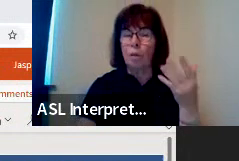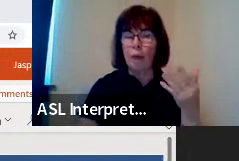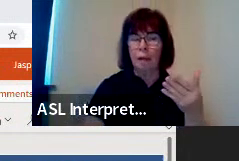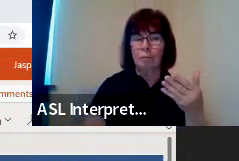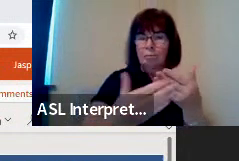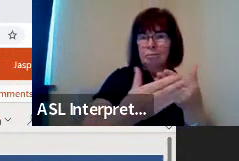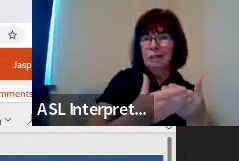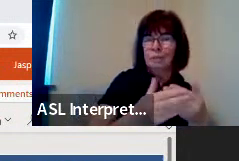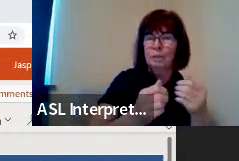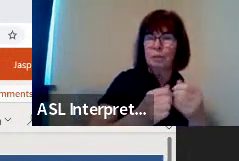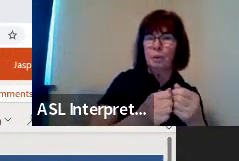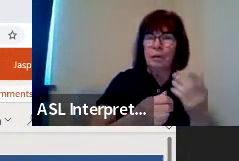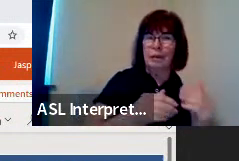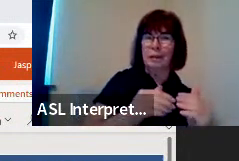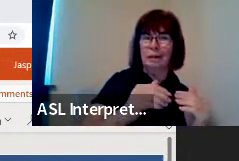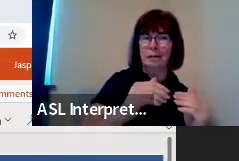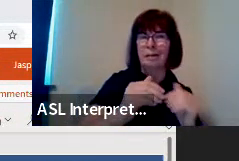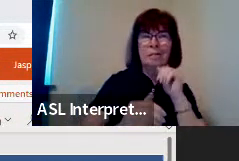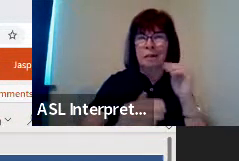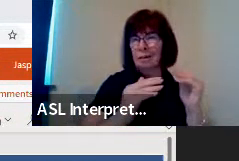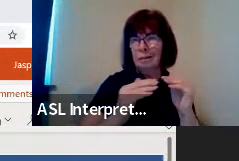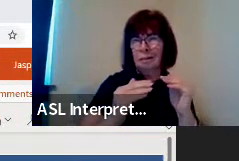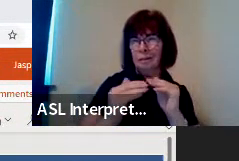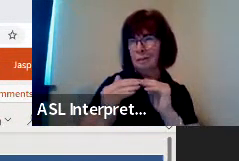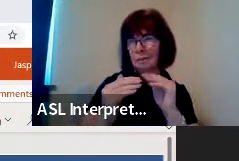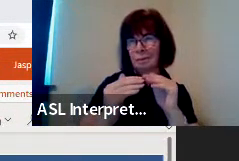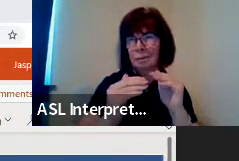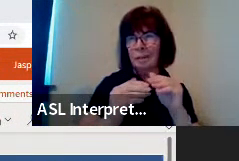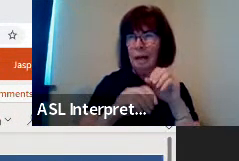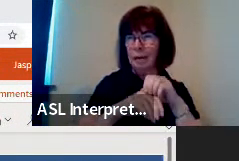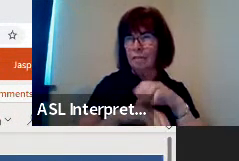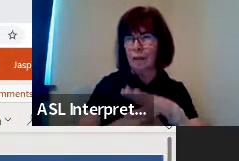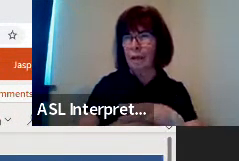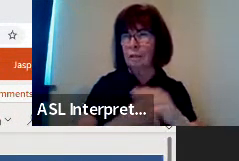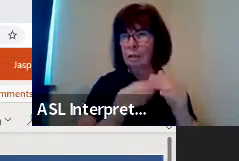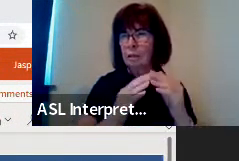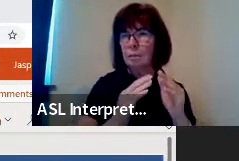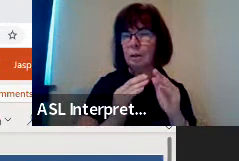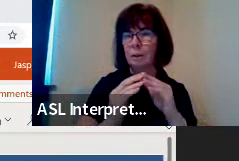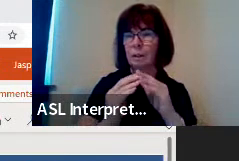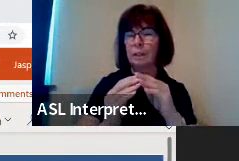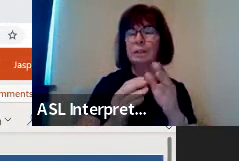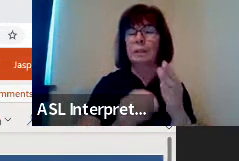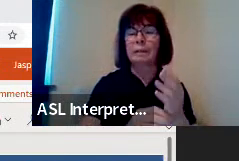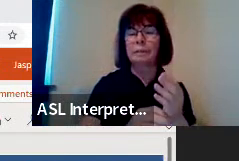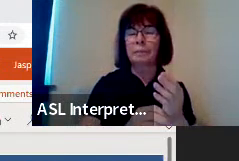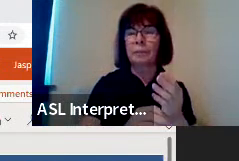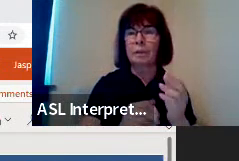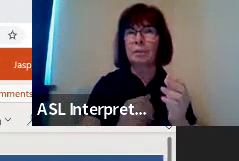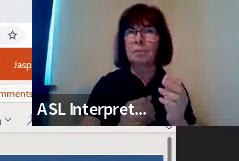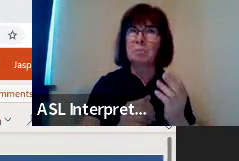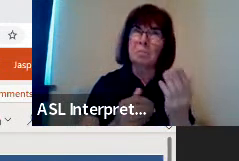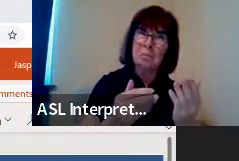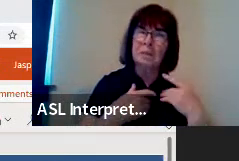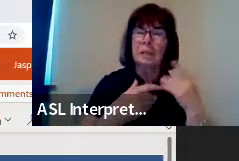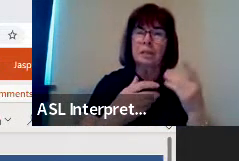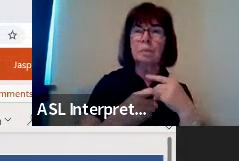inequities that affect communities that are mostly Black or